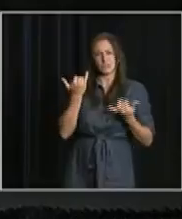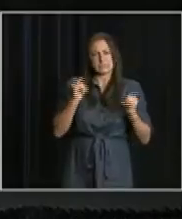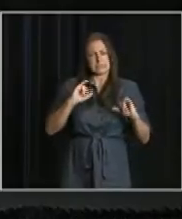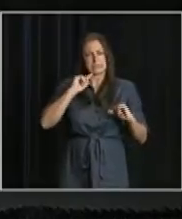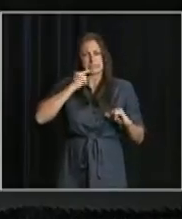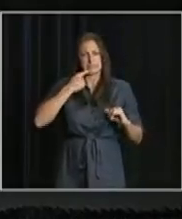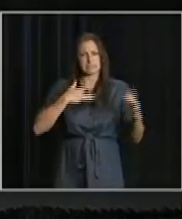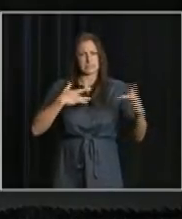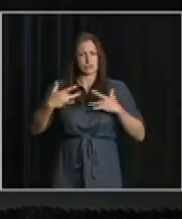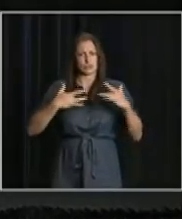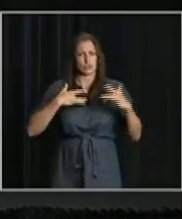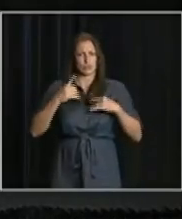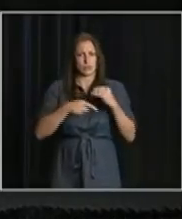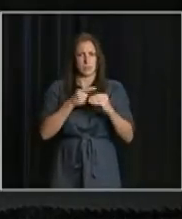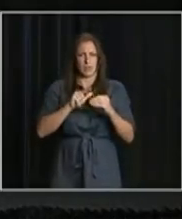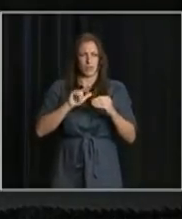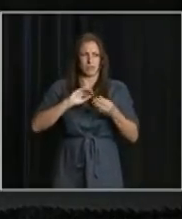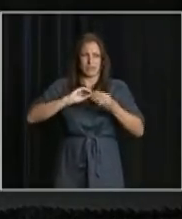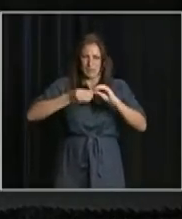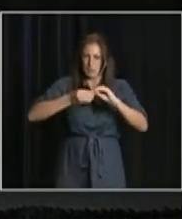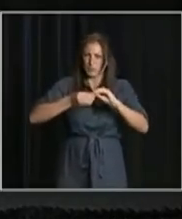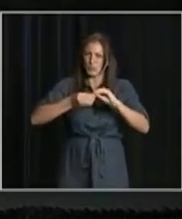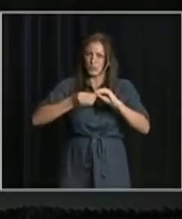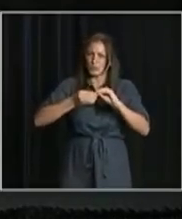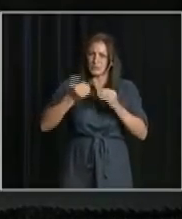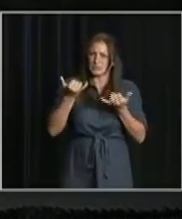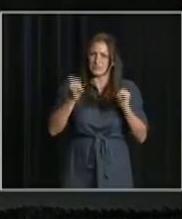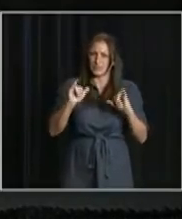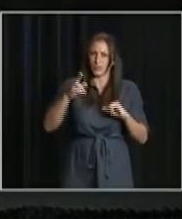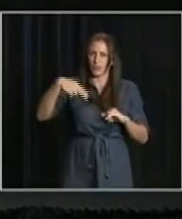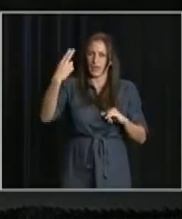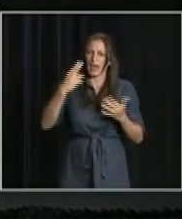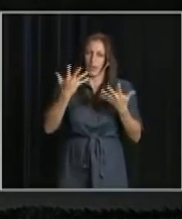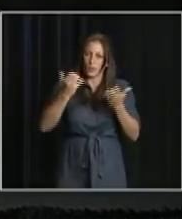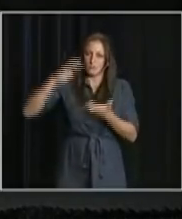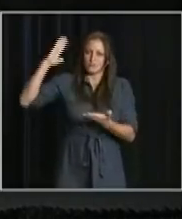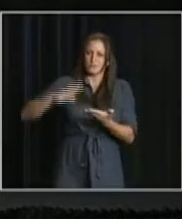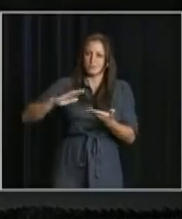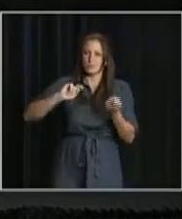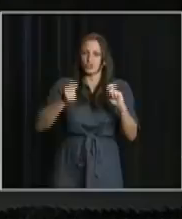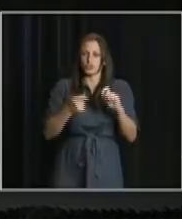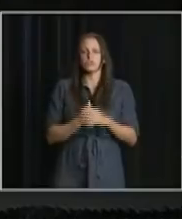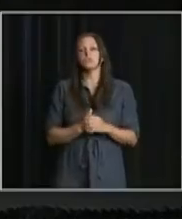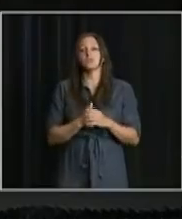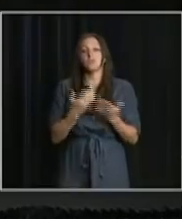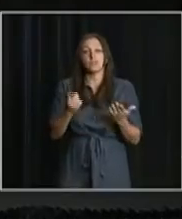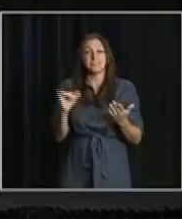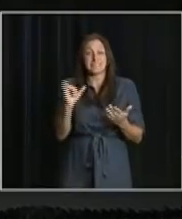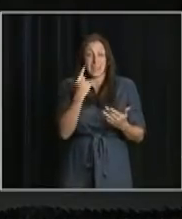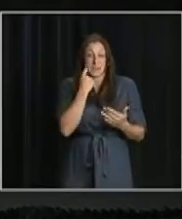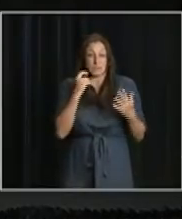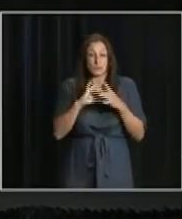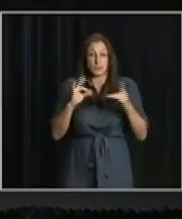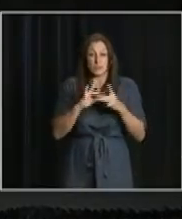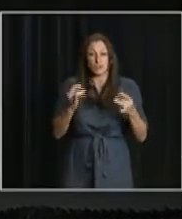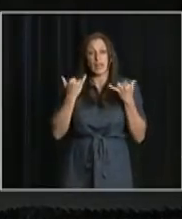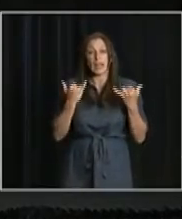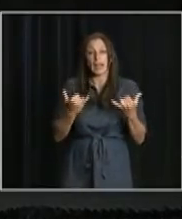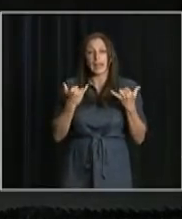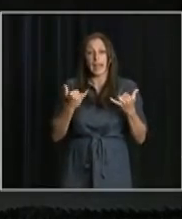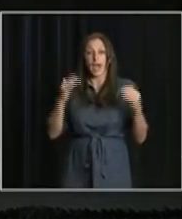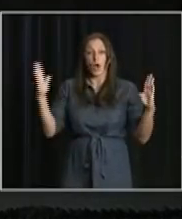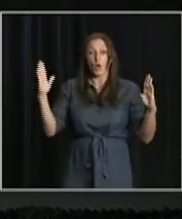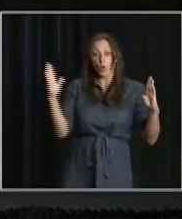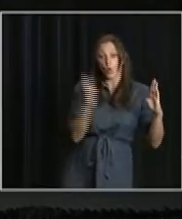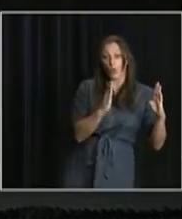about what's happening there and how we can turn it around. So like you say, this is no time to let up and